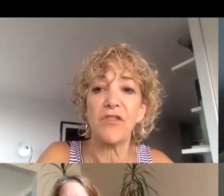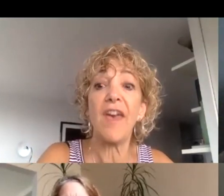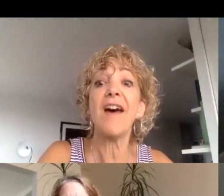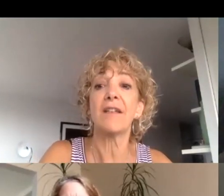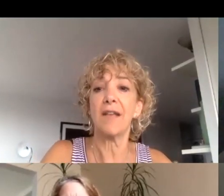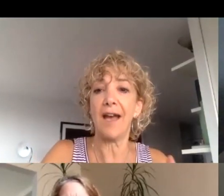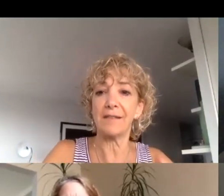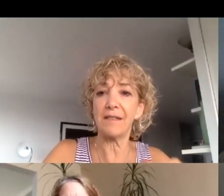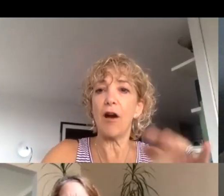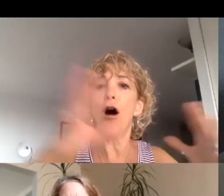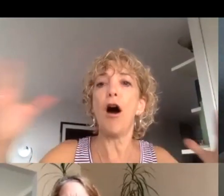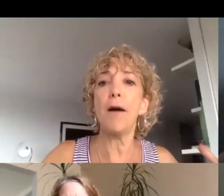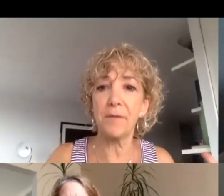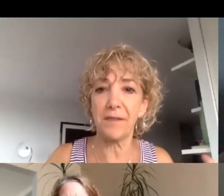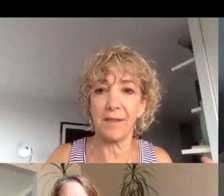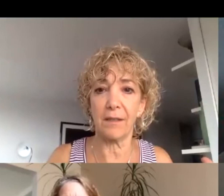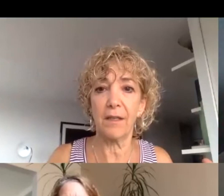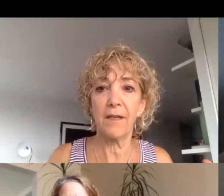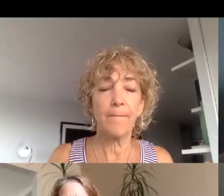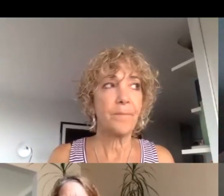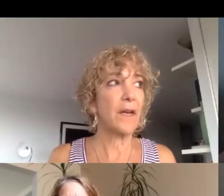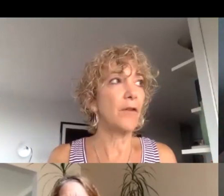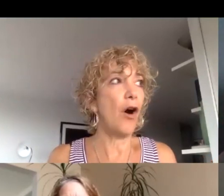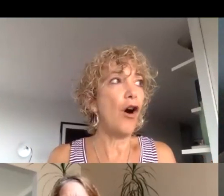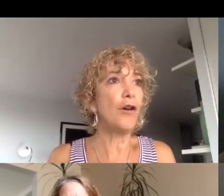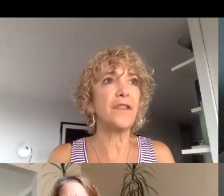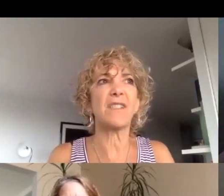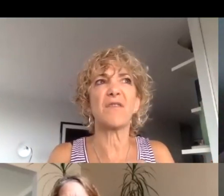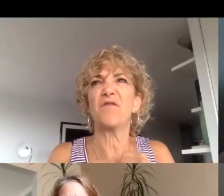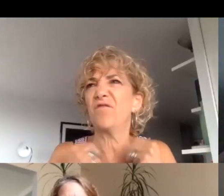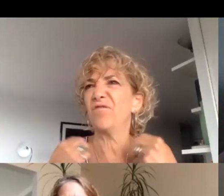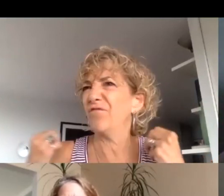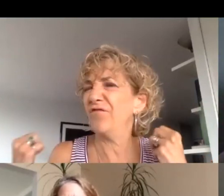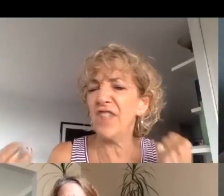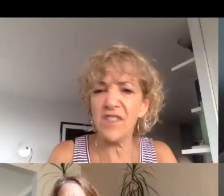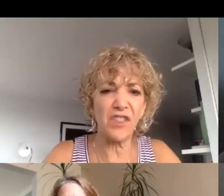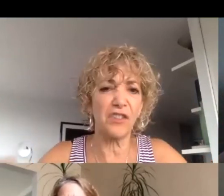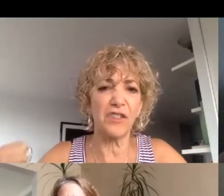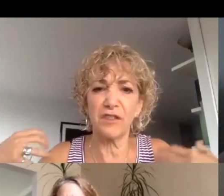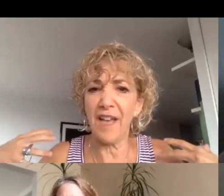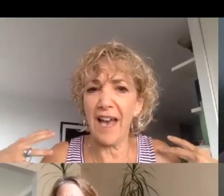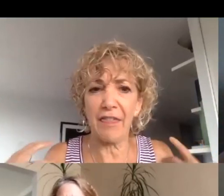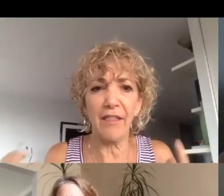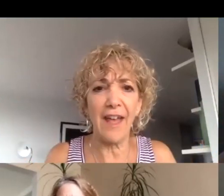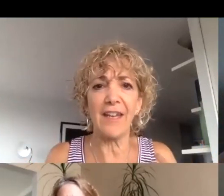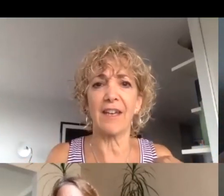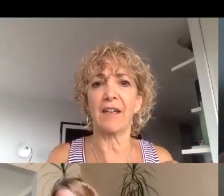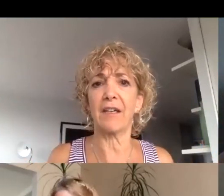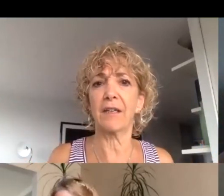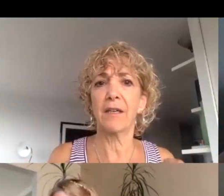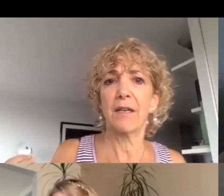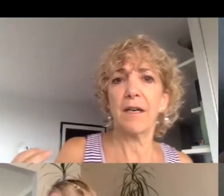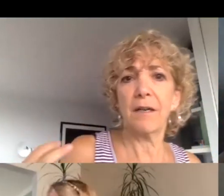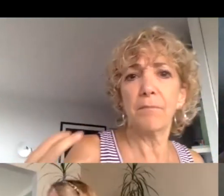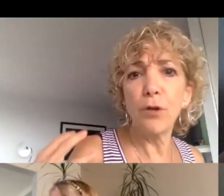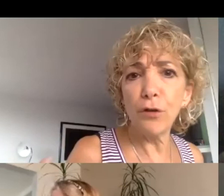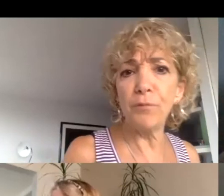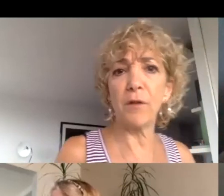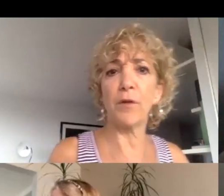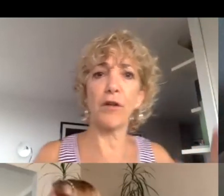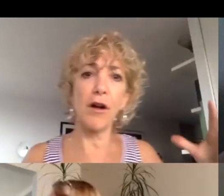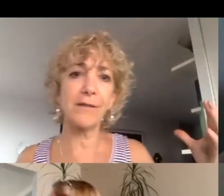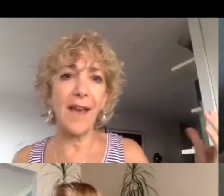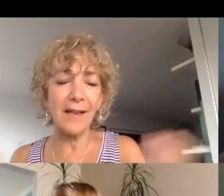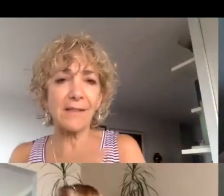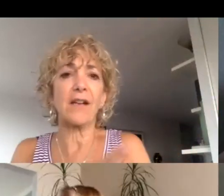the opposite of all this physical, athletic movement where you're all dancing,